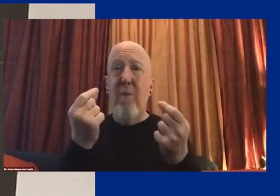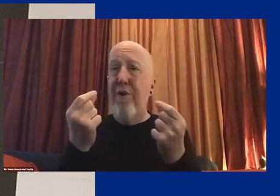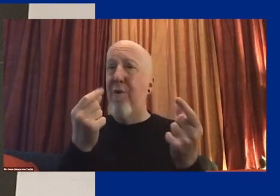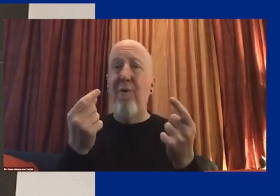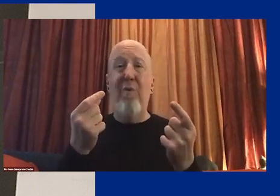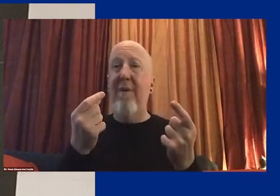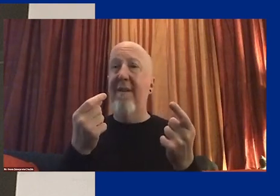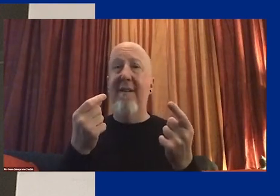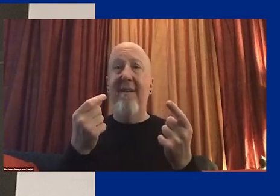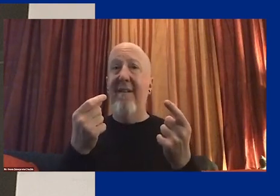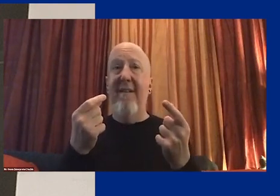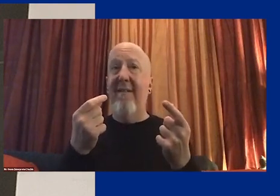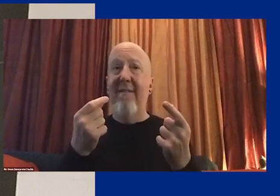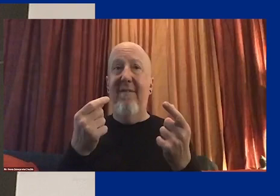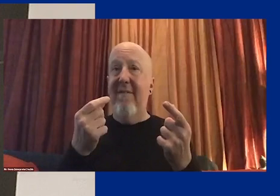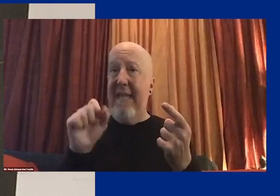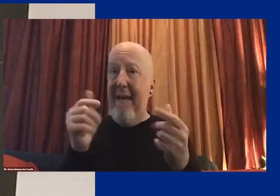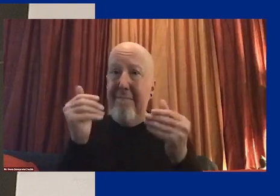simply stuck waiting?